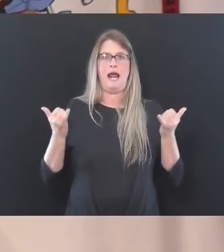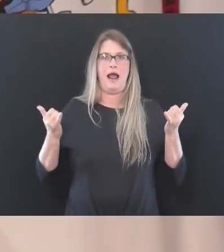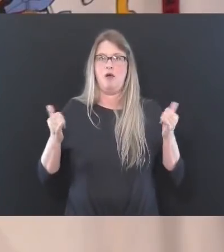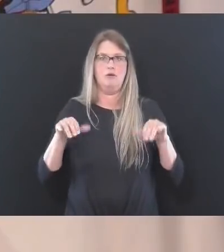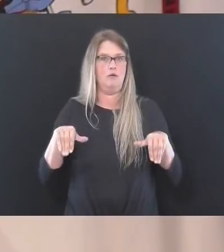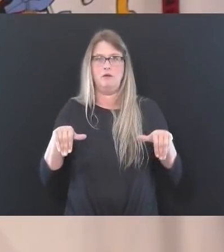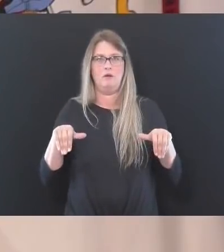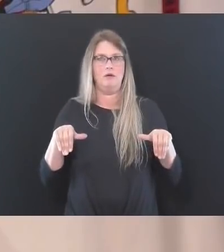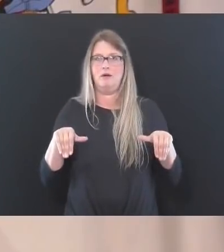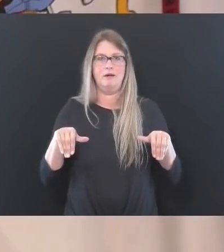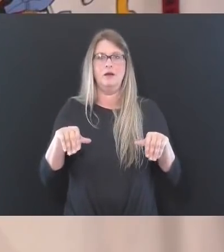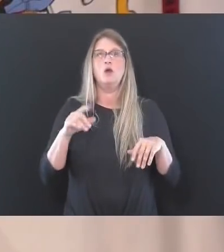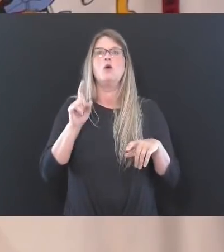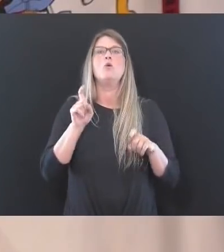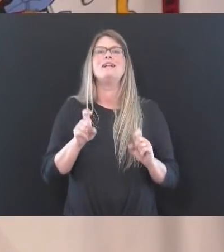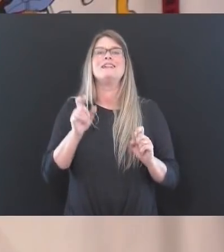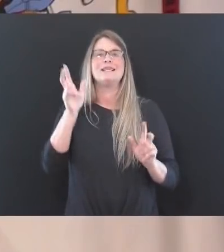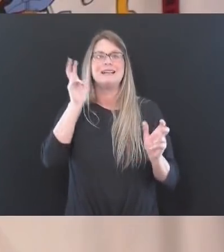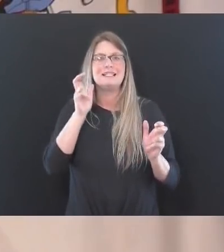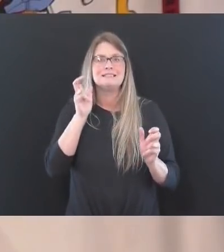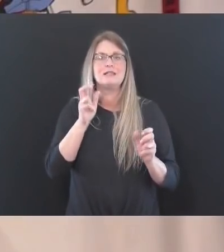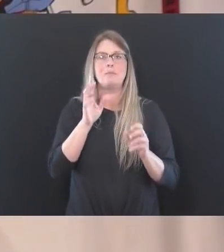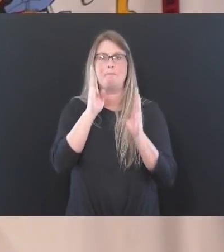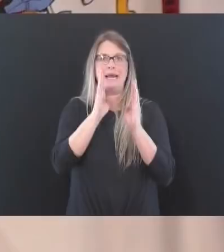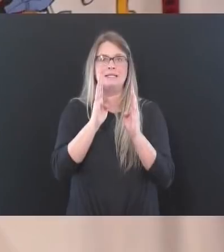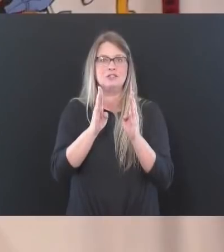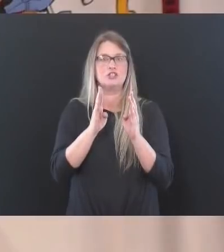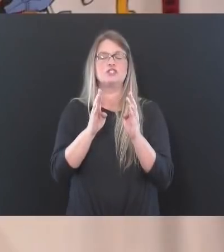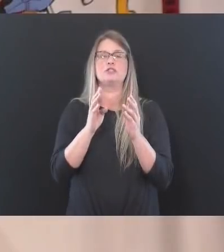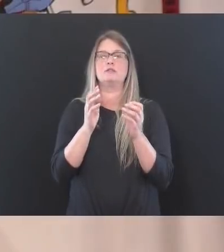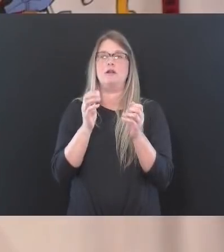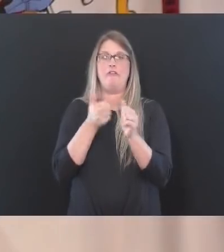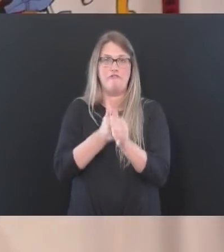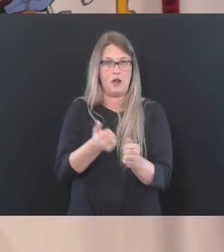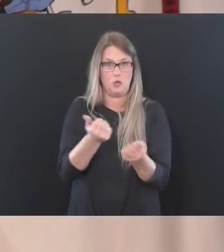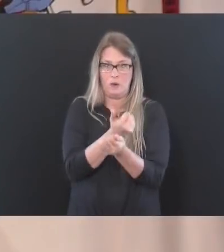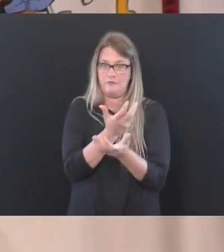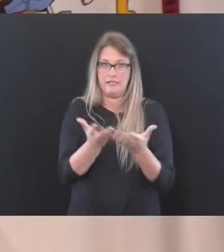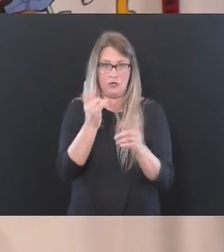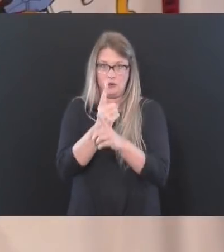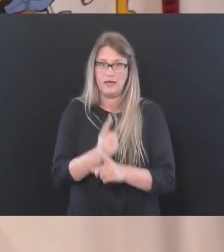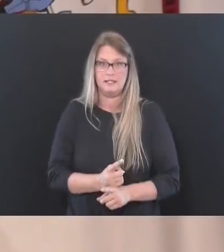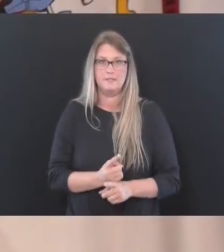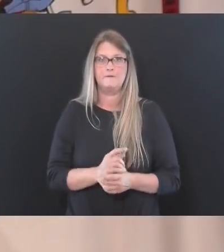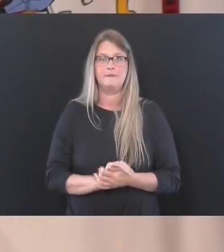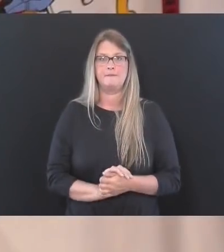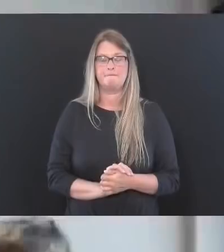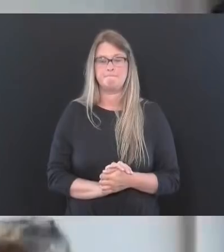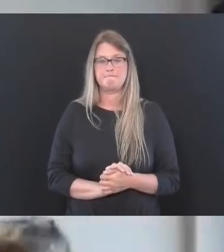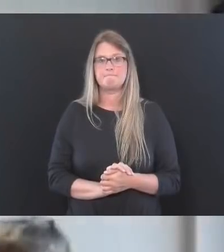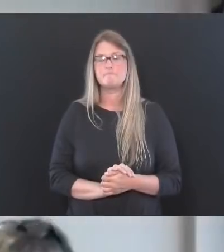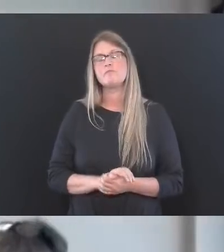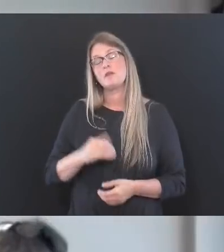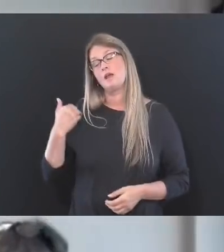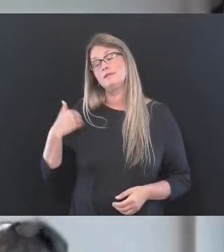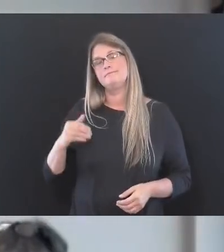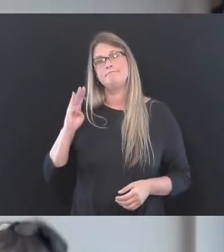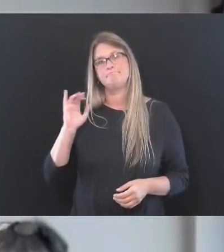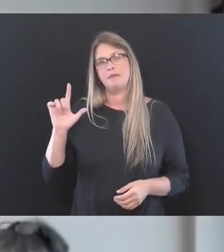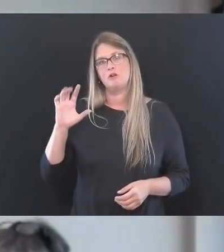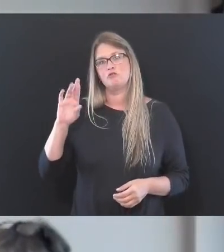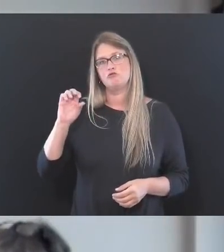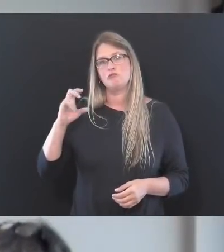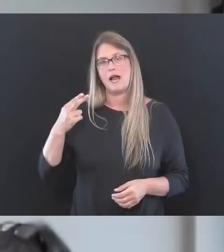time, people got to listen. People got to listen on the other end too. Thank you, Governor. Kenny, we